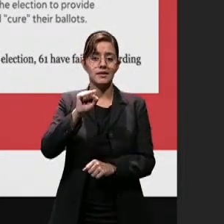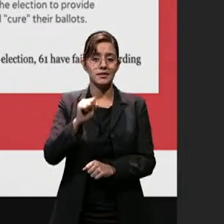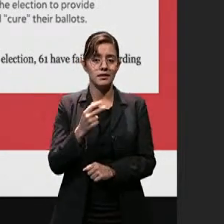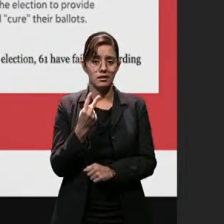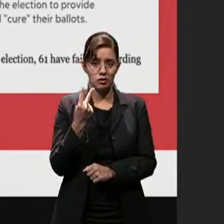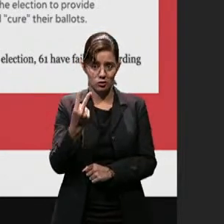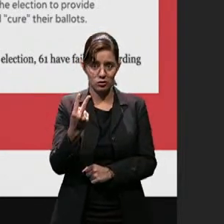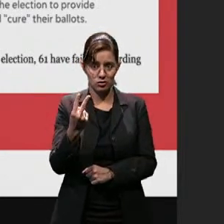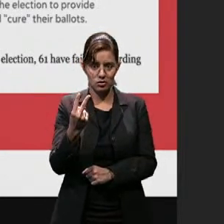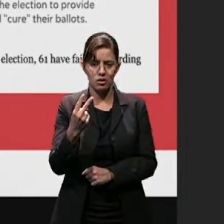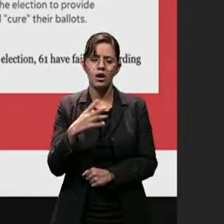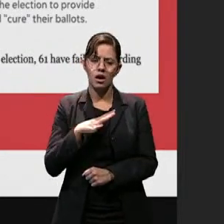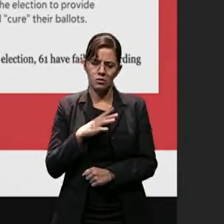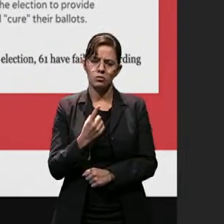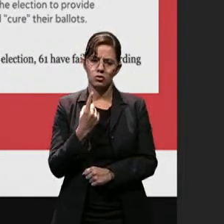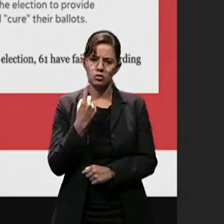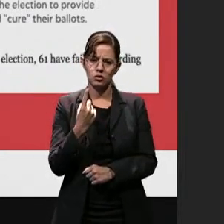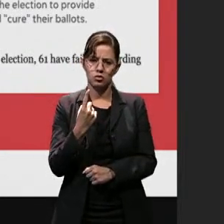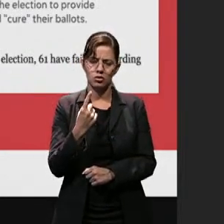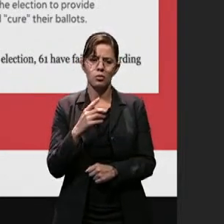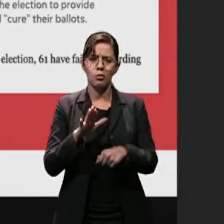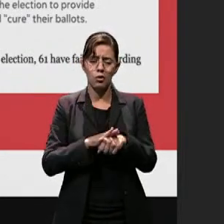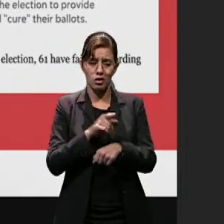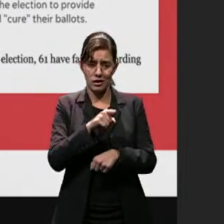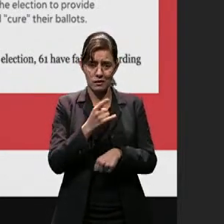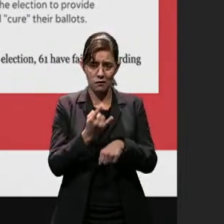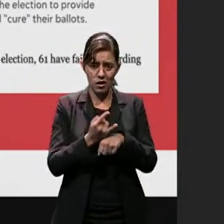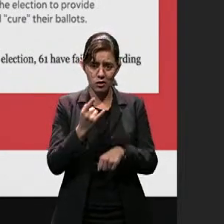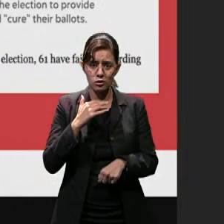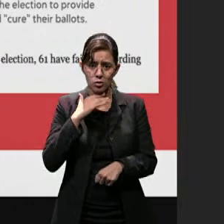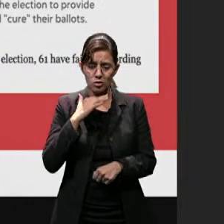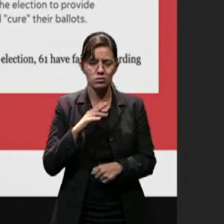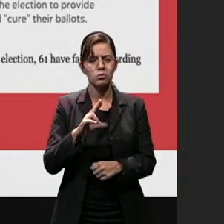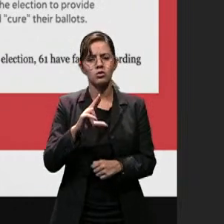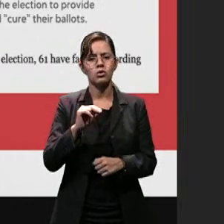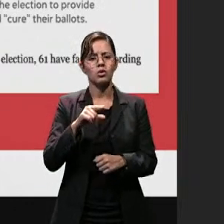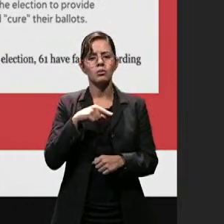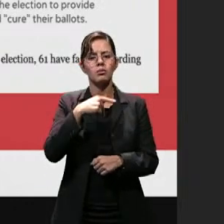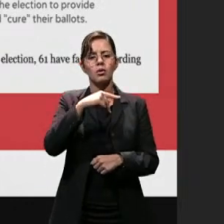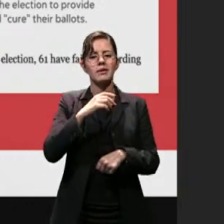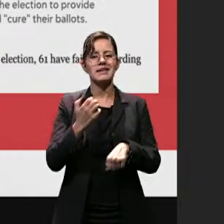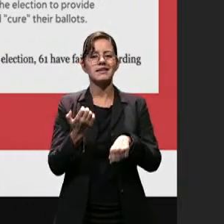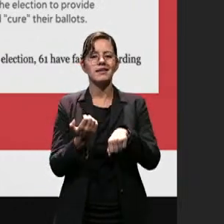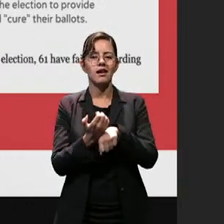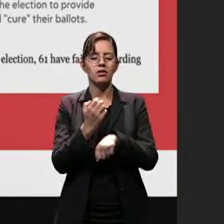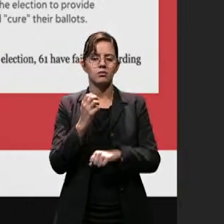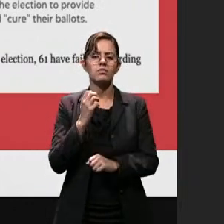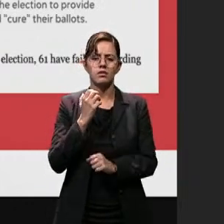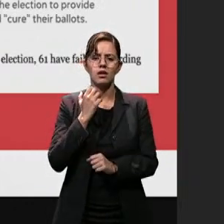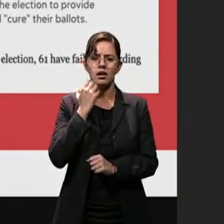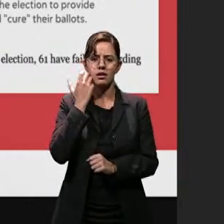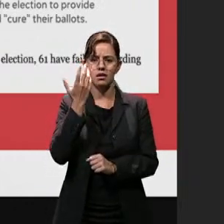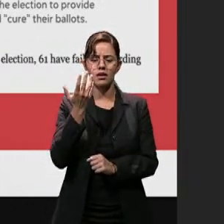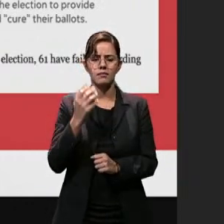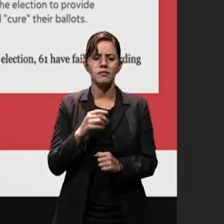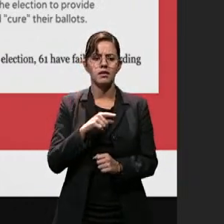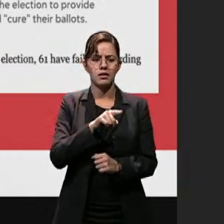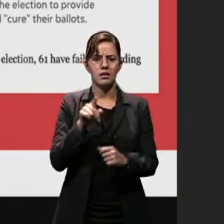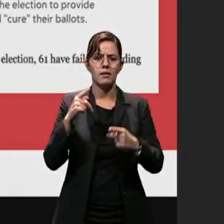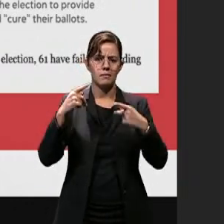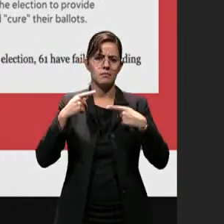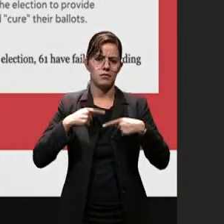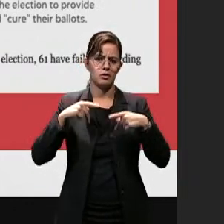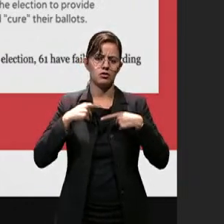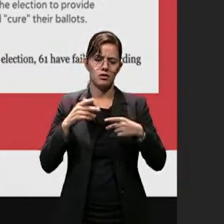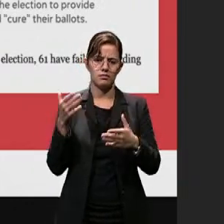was fraud, but because the state wanted to allow voters in a global pandemic extra days to